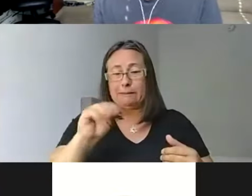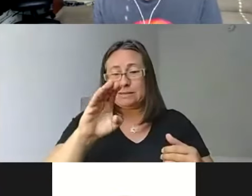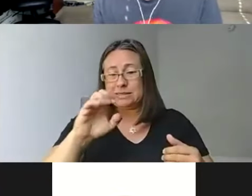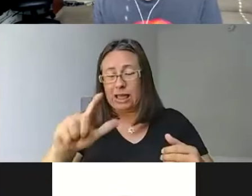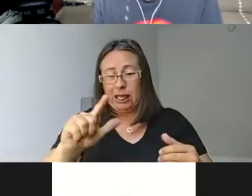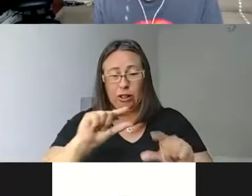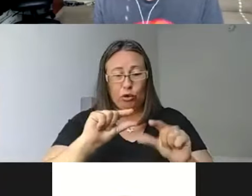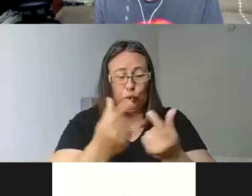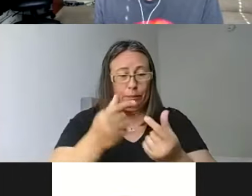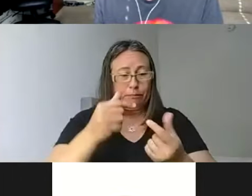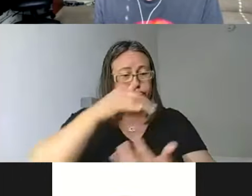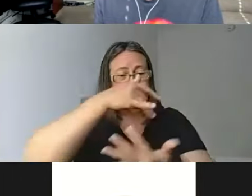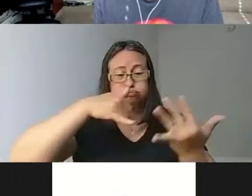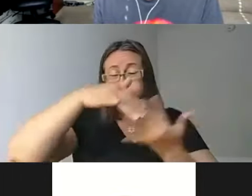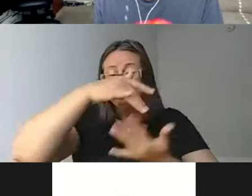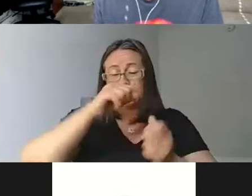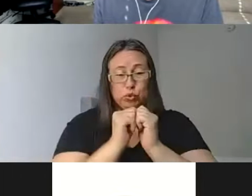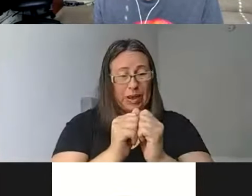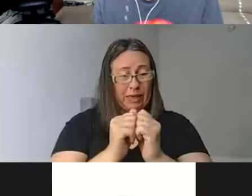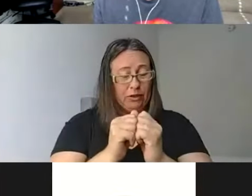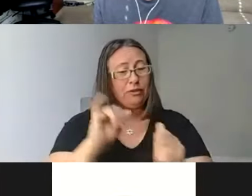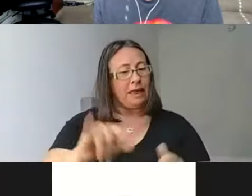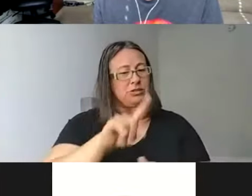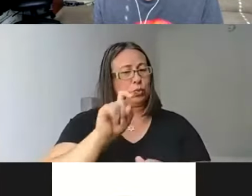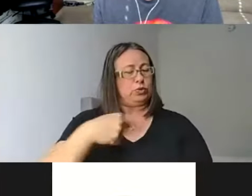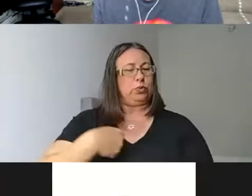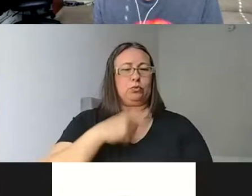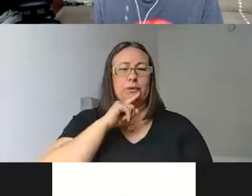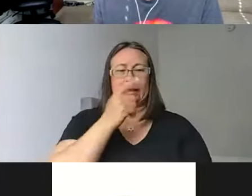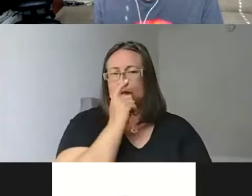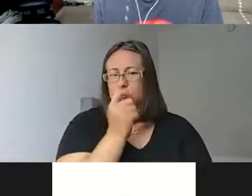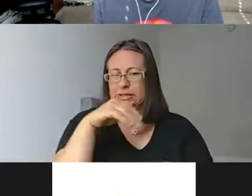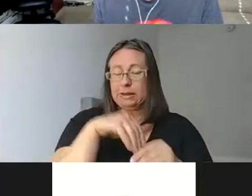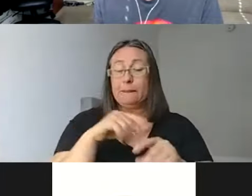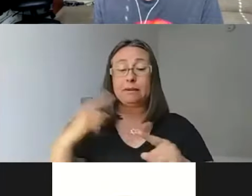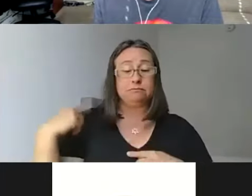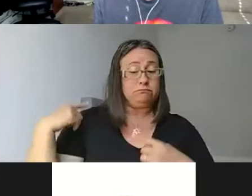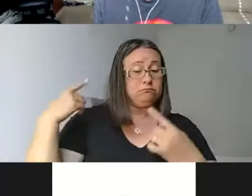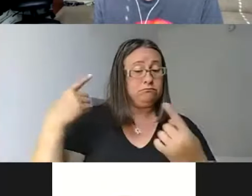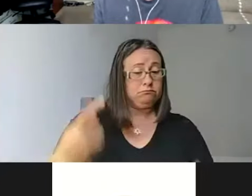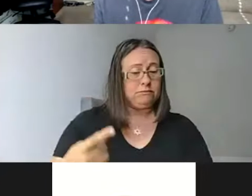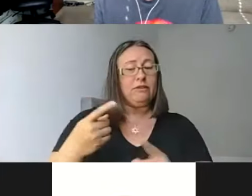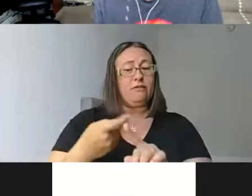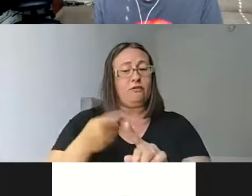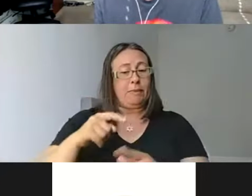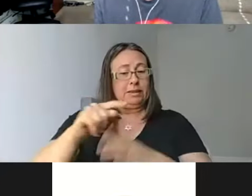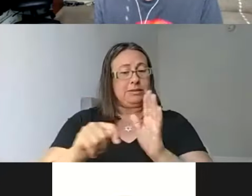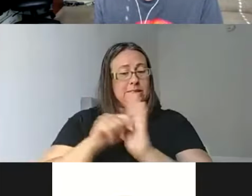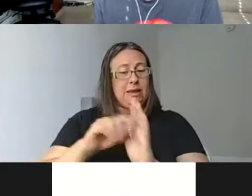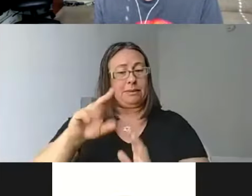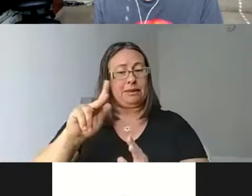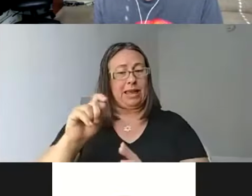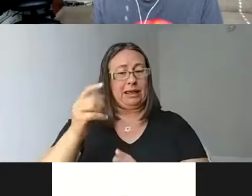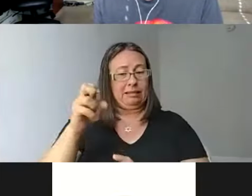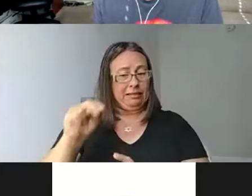That's a question we're really interested in. But over the last several years since Caitlin first published this story, we've really been focused on